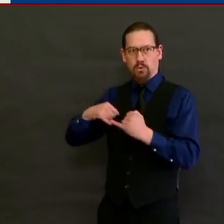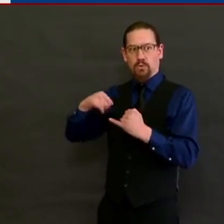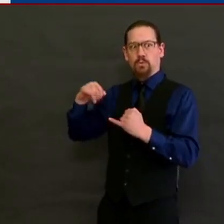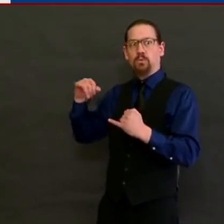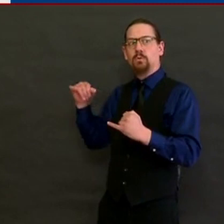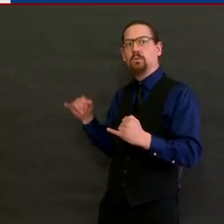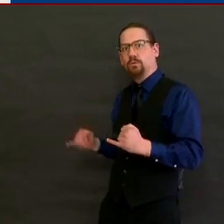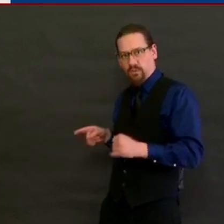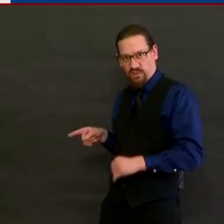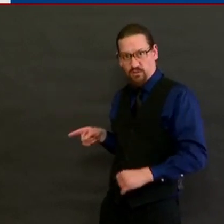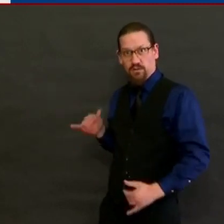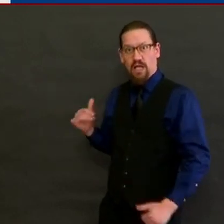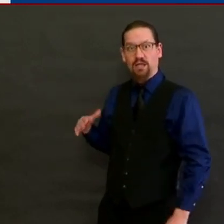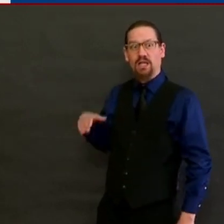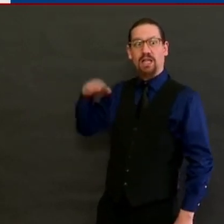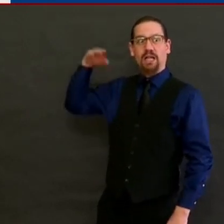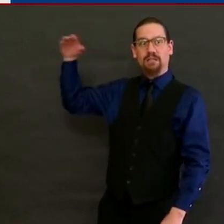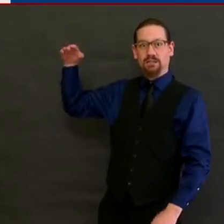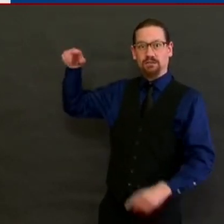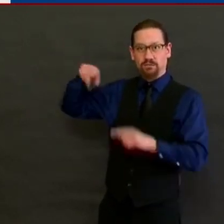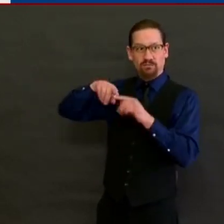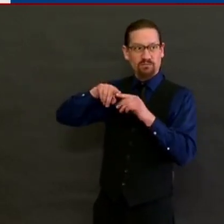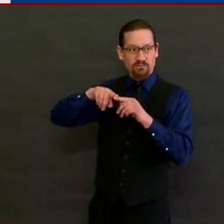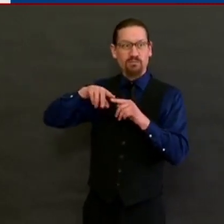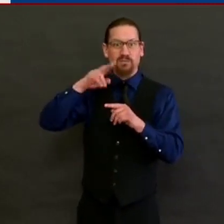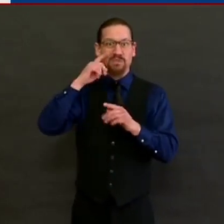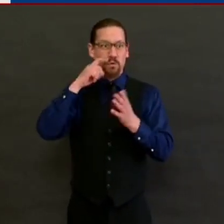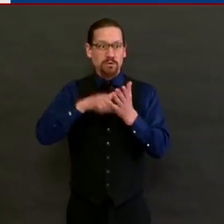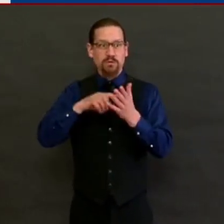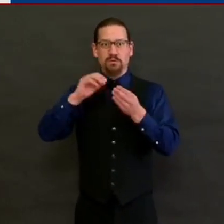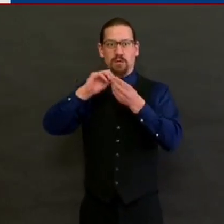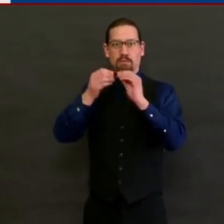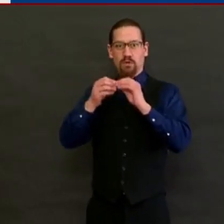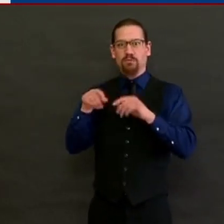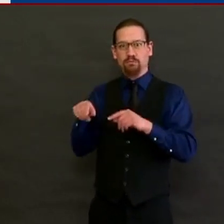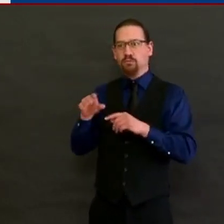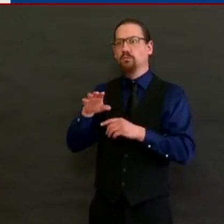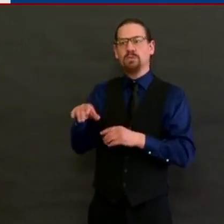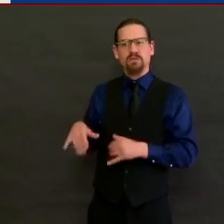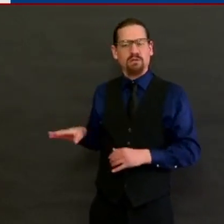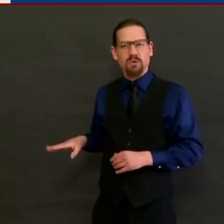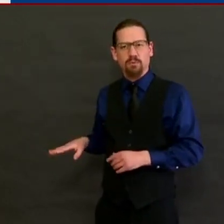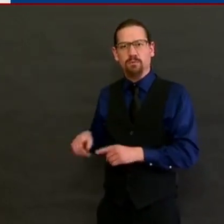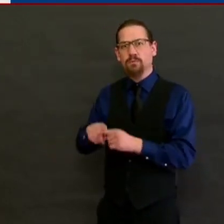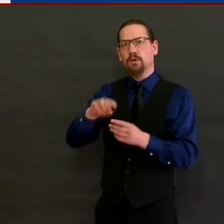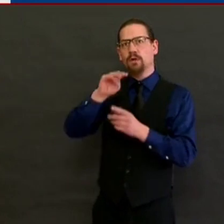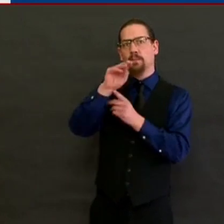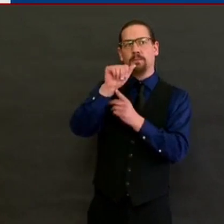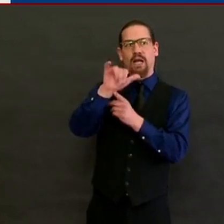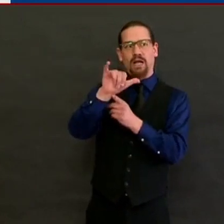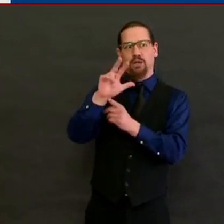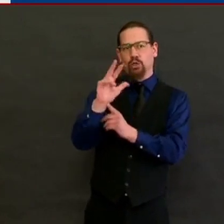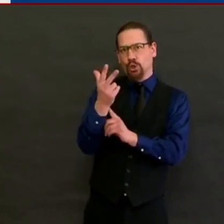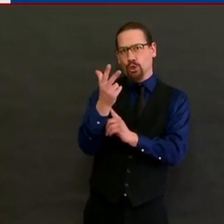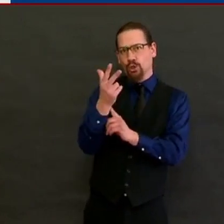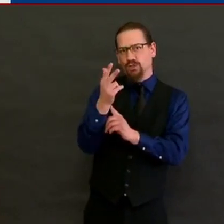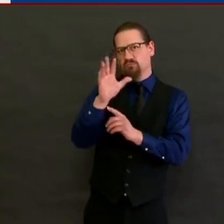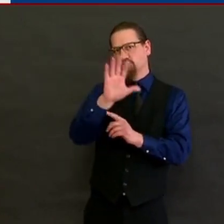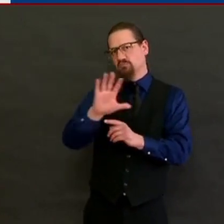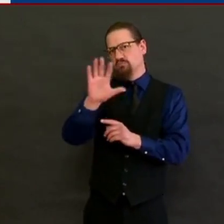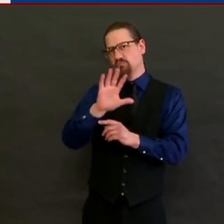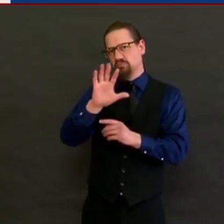3rd. That means, last week of April, first week of May,